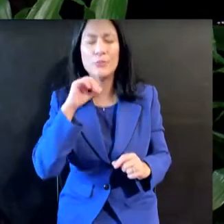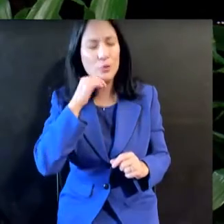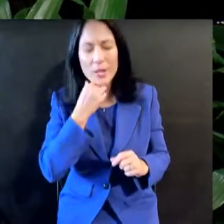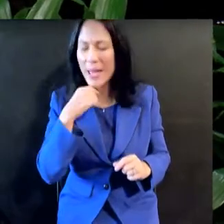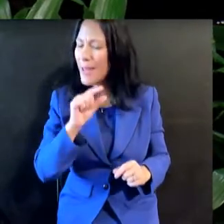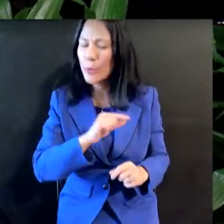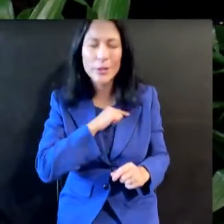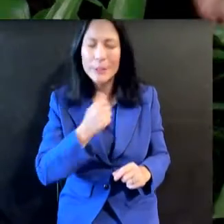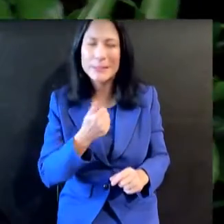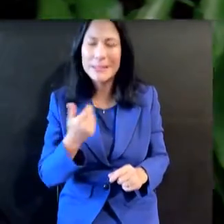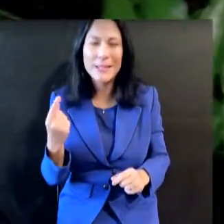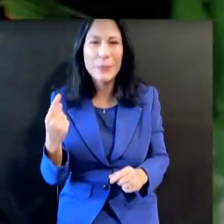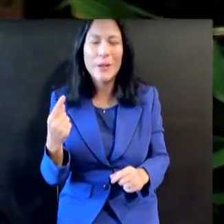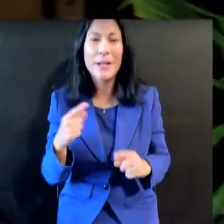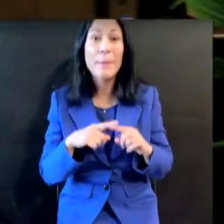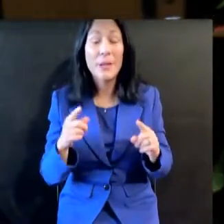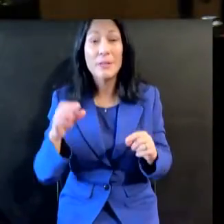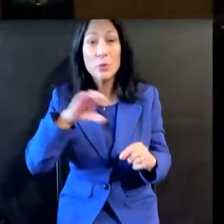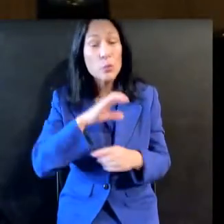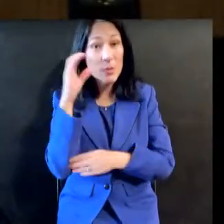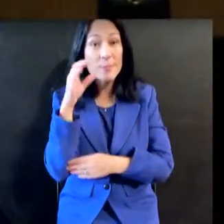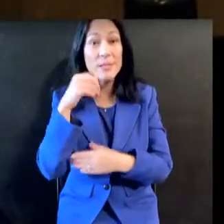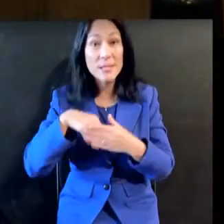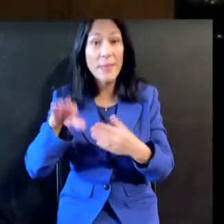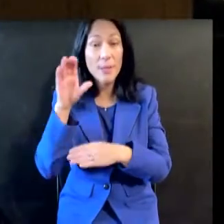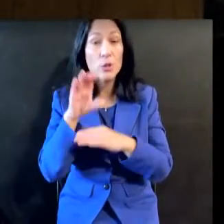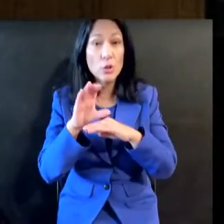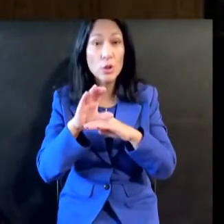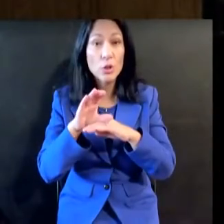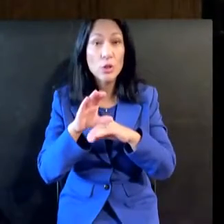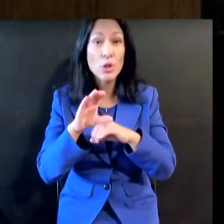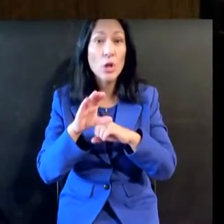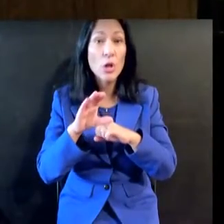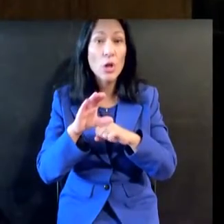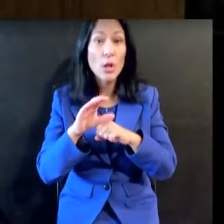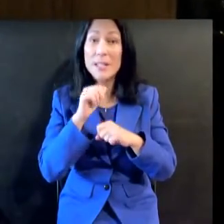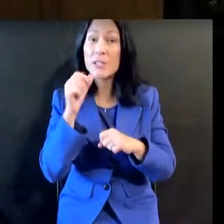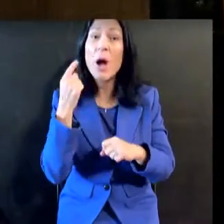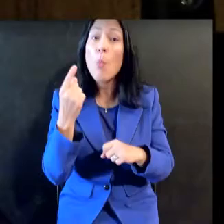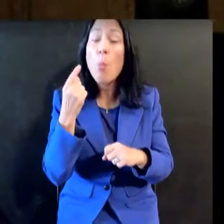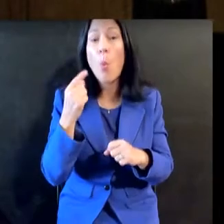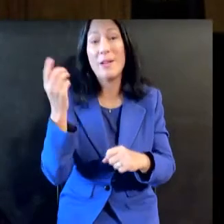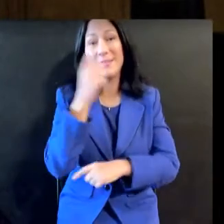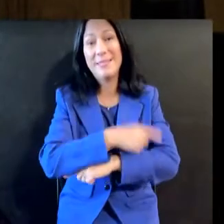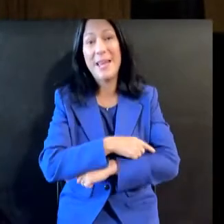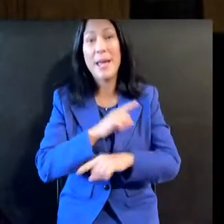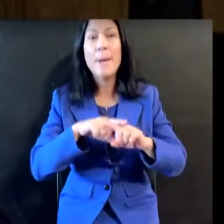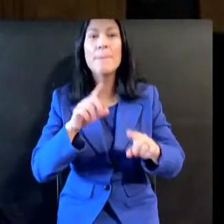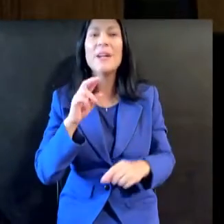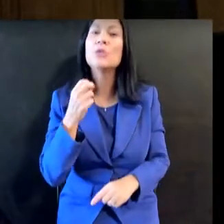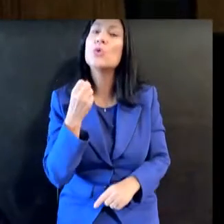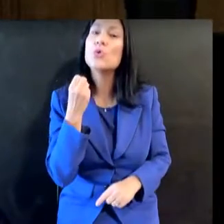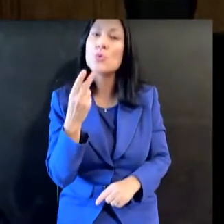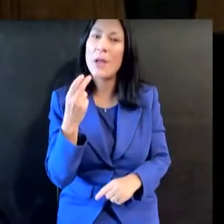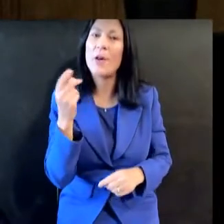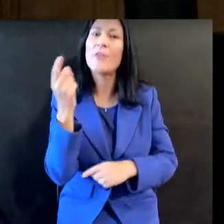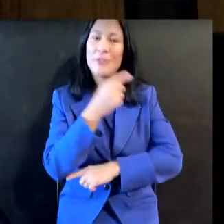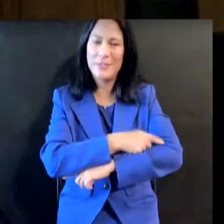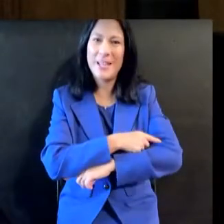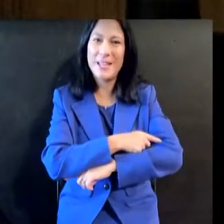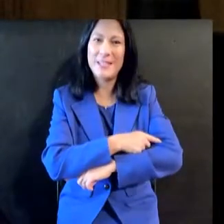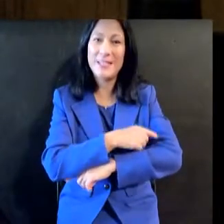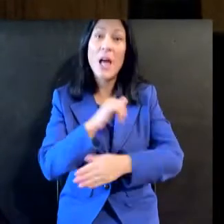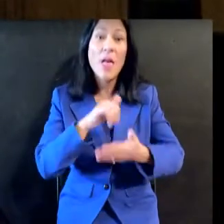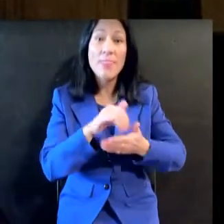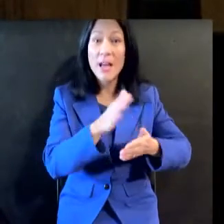away. But you know, Christmas in the church, it really is not just one day. It is 12 days. That song